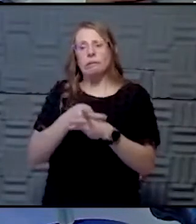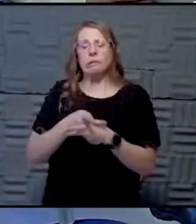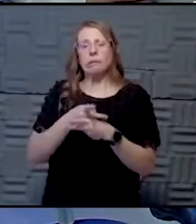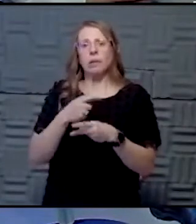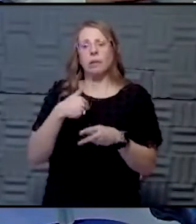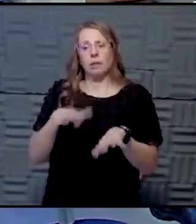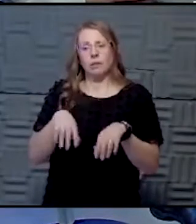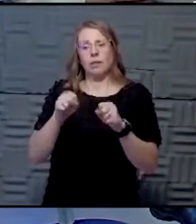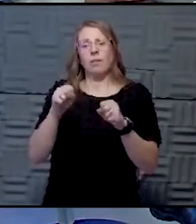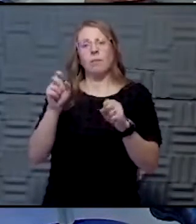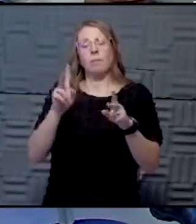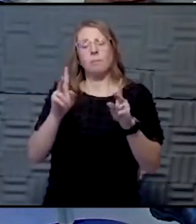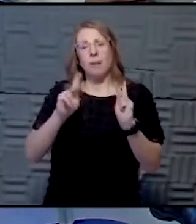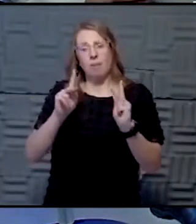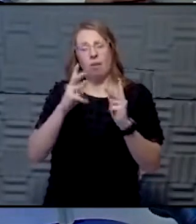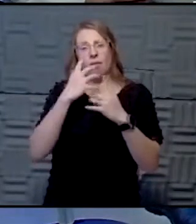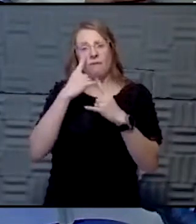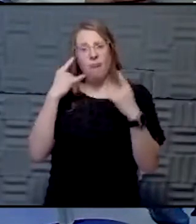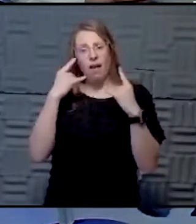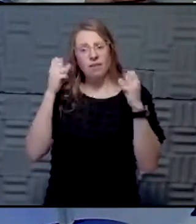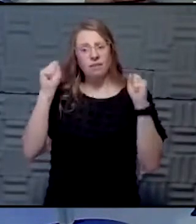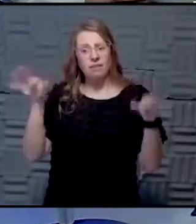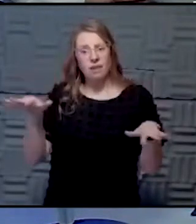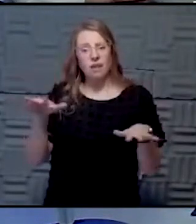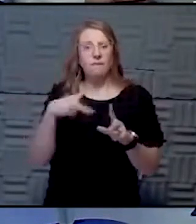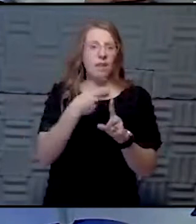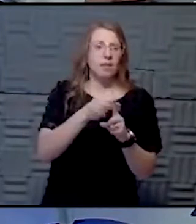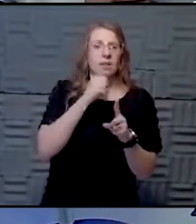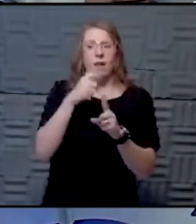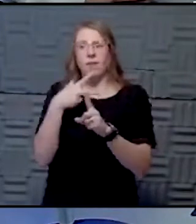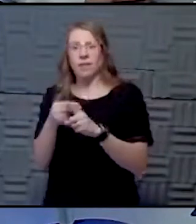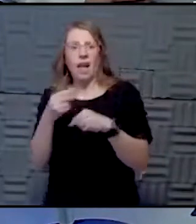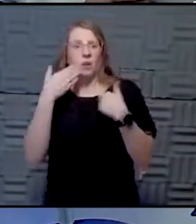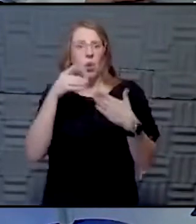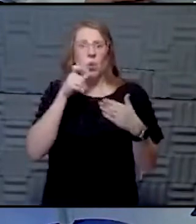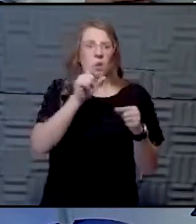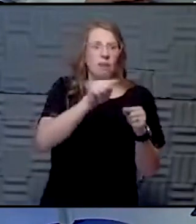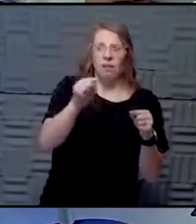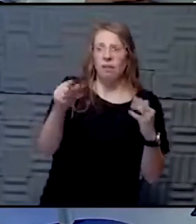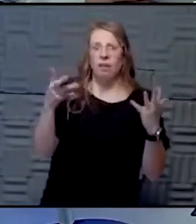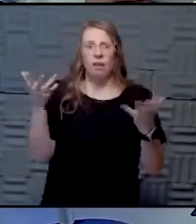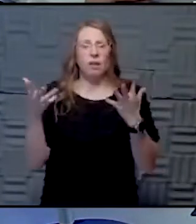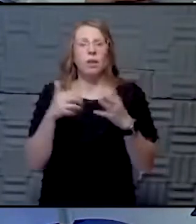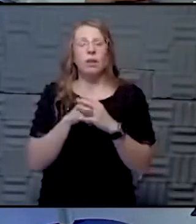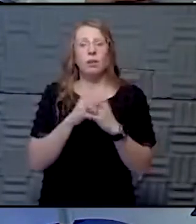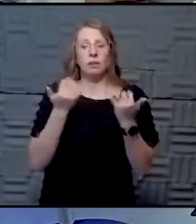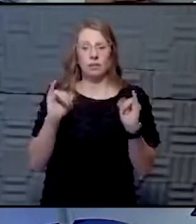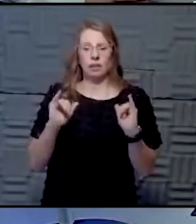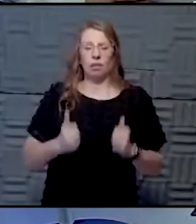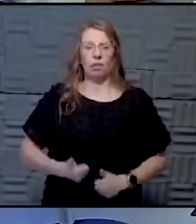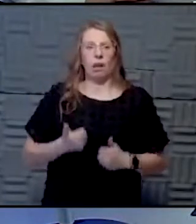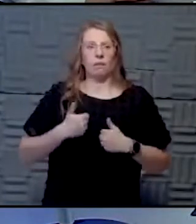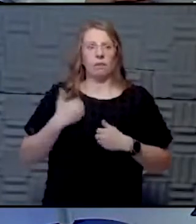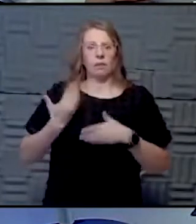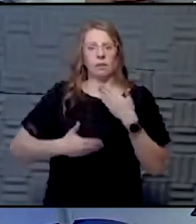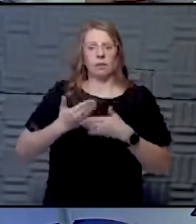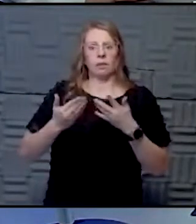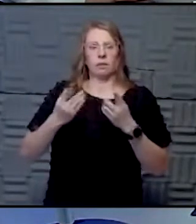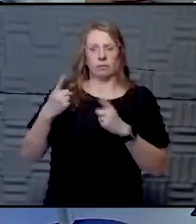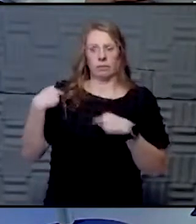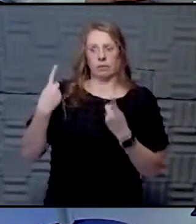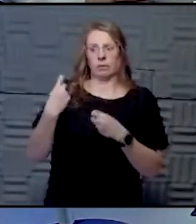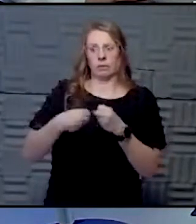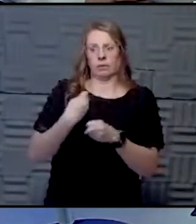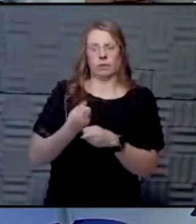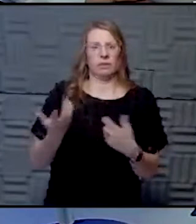that people are unmasked, vaccinated, not vaccinated? I have no idea. Do I still have to live the way I have the last year of my